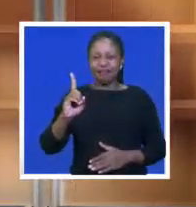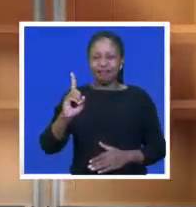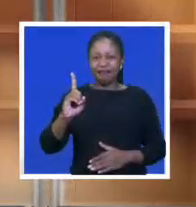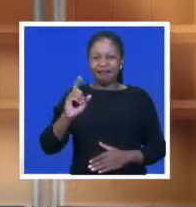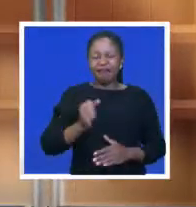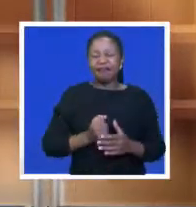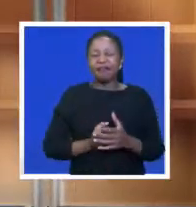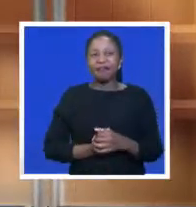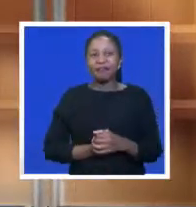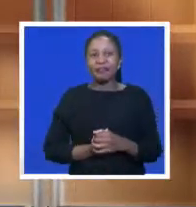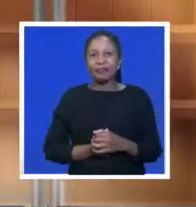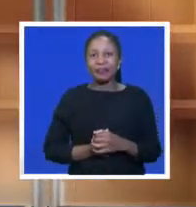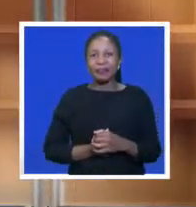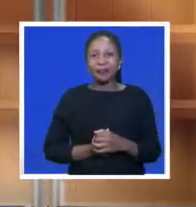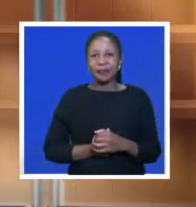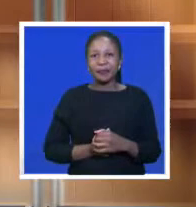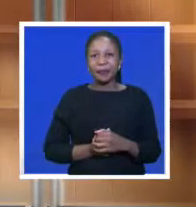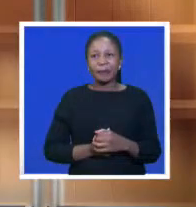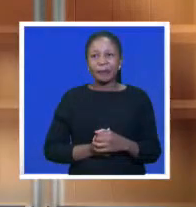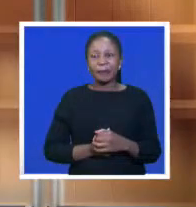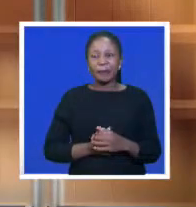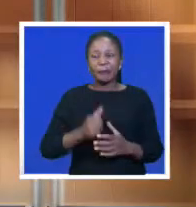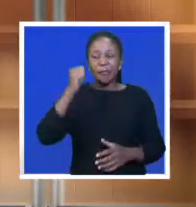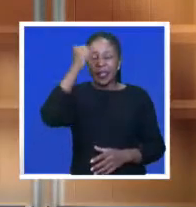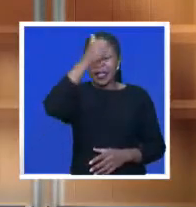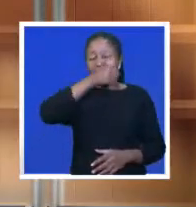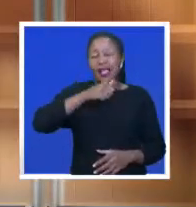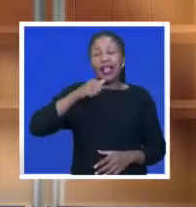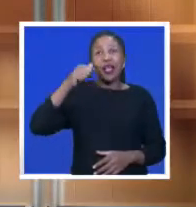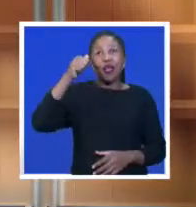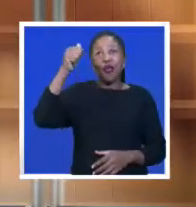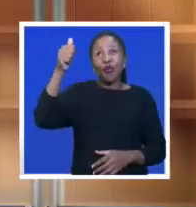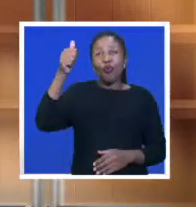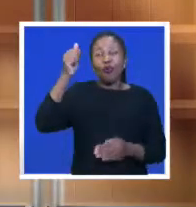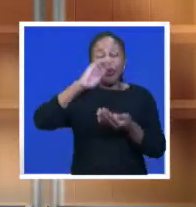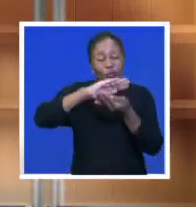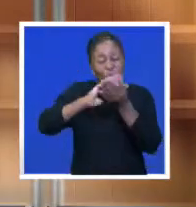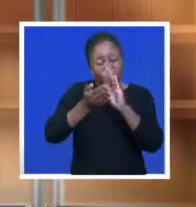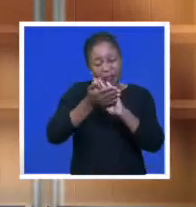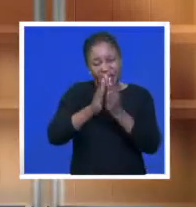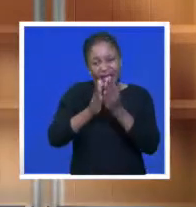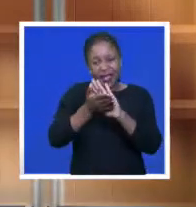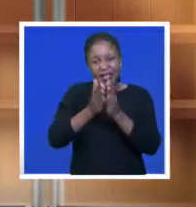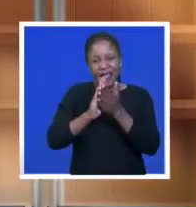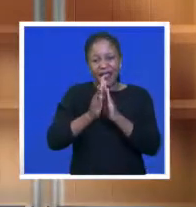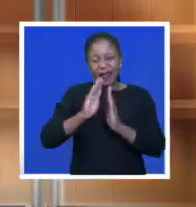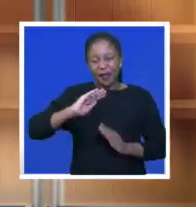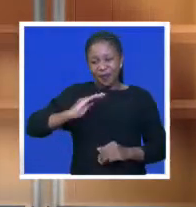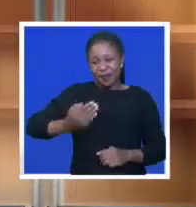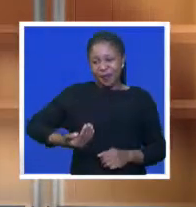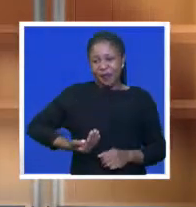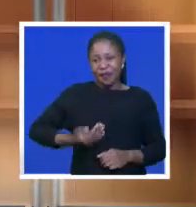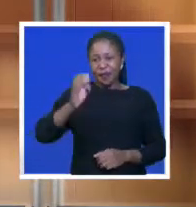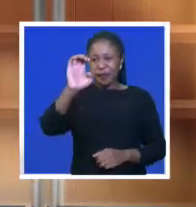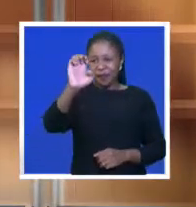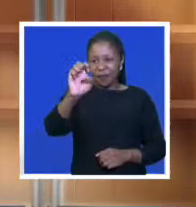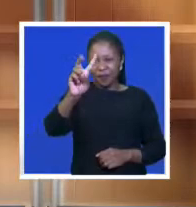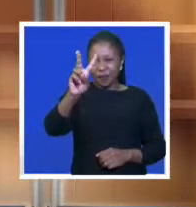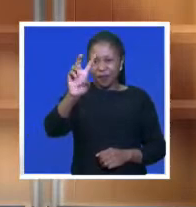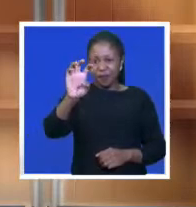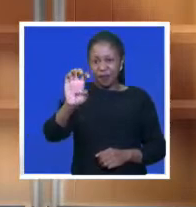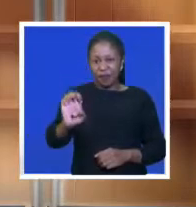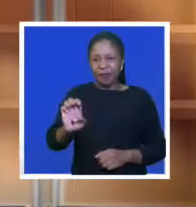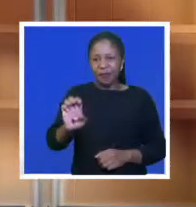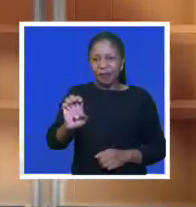God created Eve because he saw that it was not good for Adam